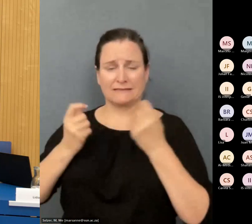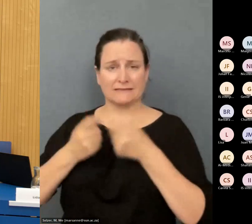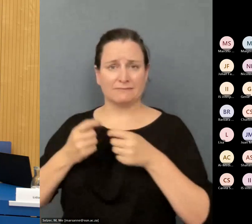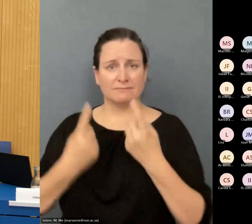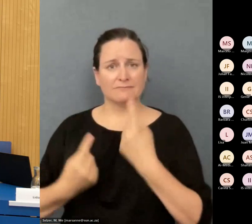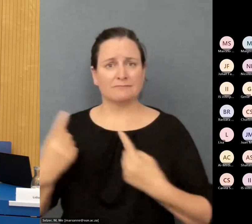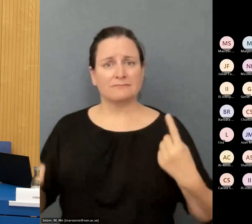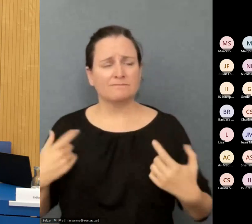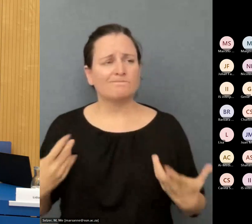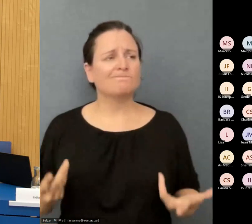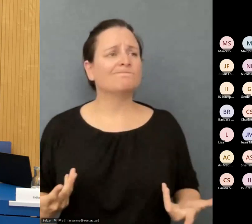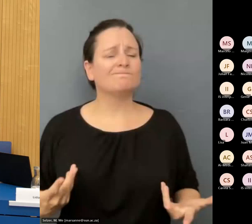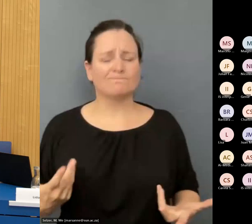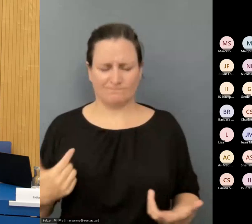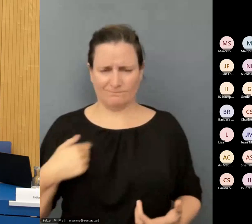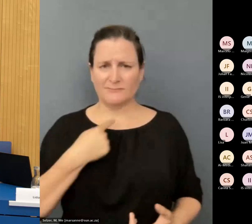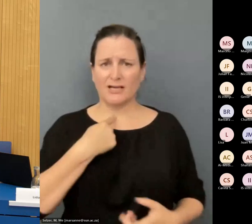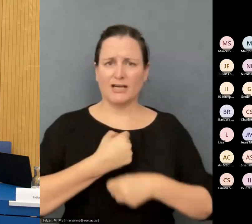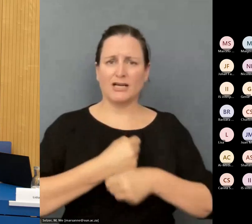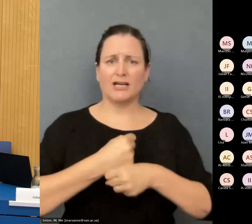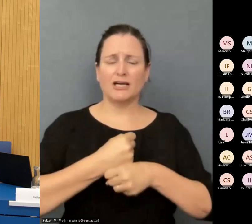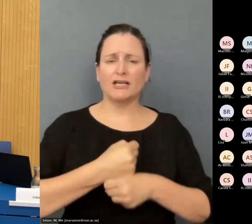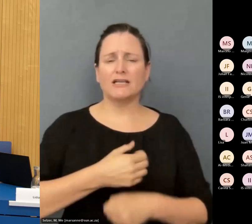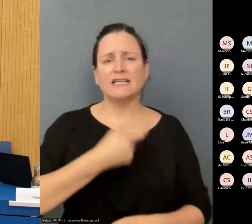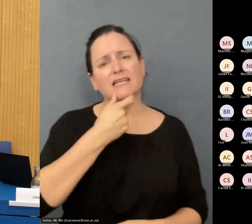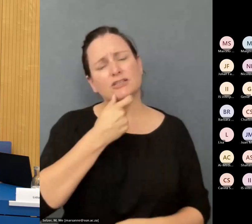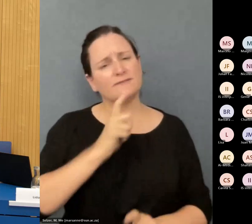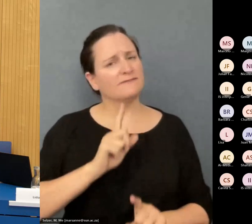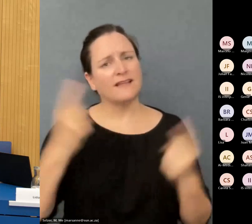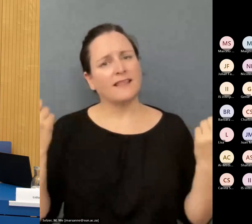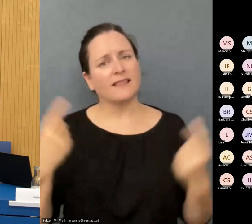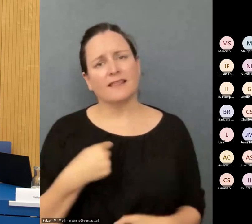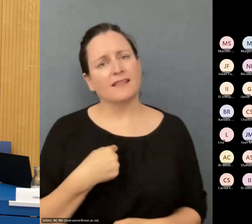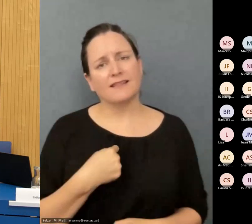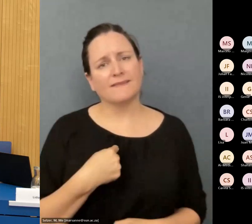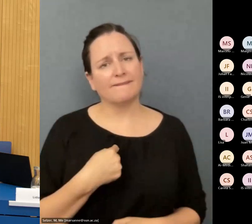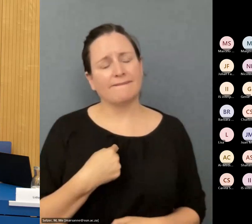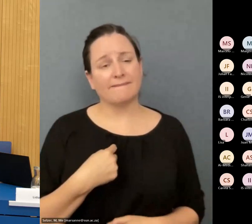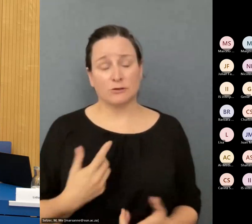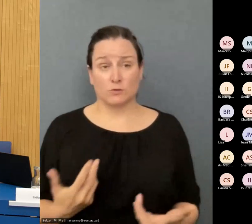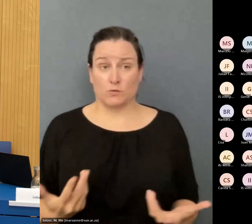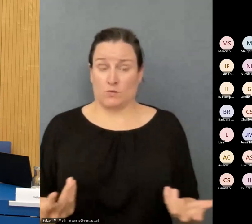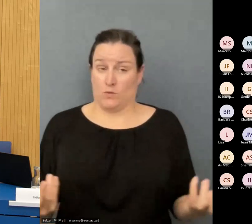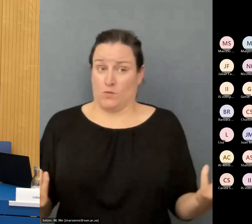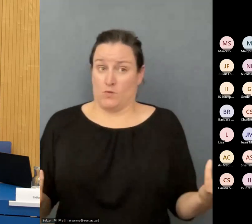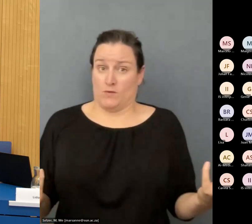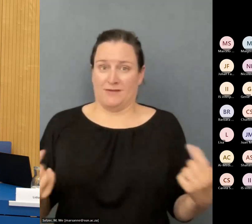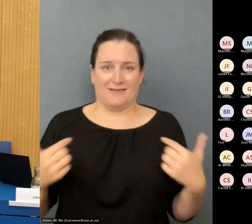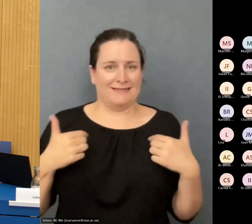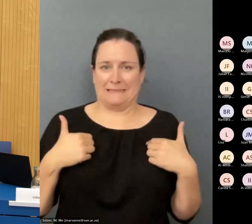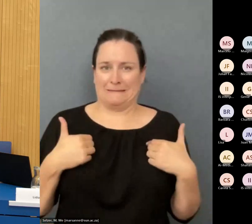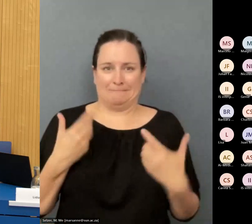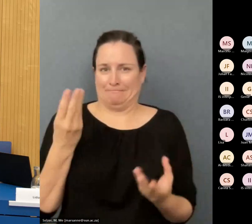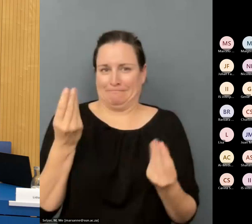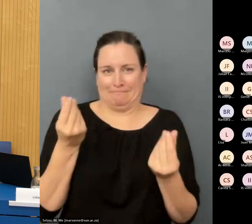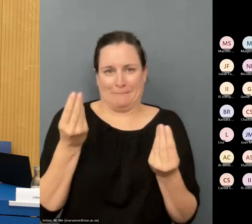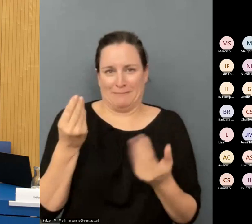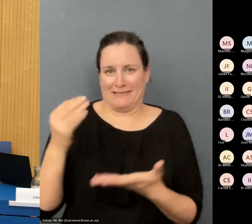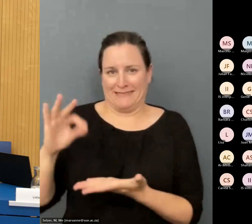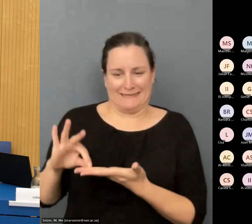and present in English. and we didn't know how we could not afford having more people